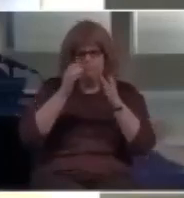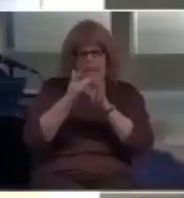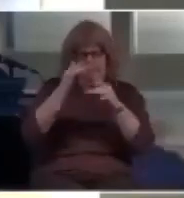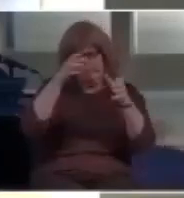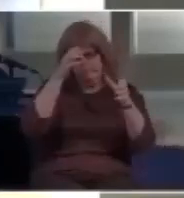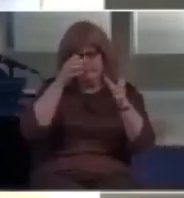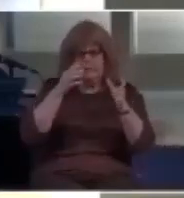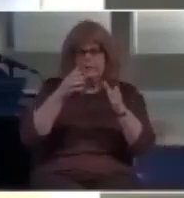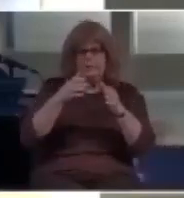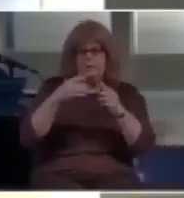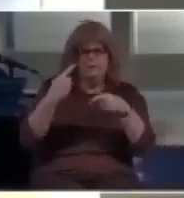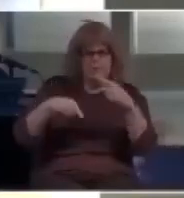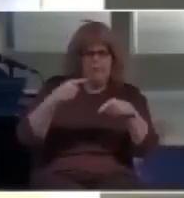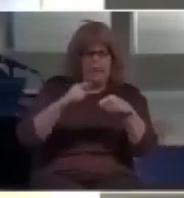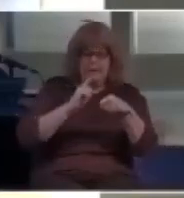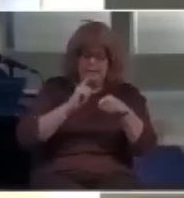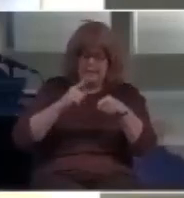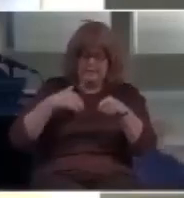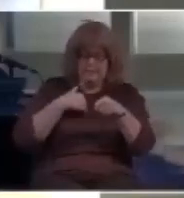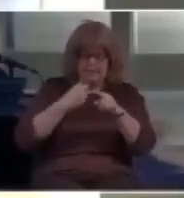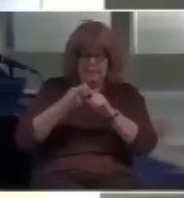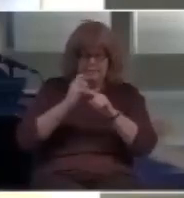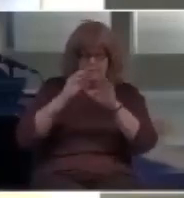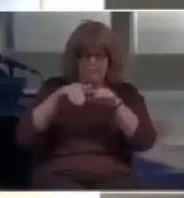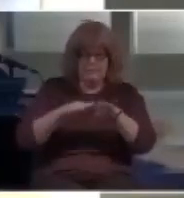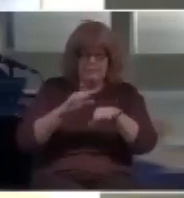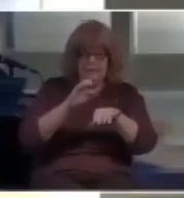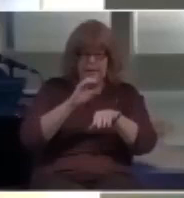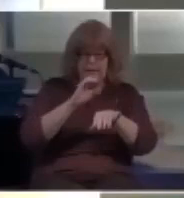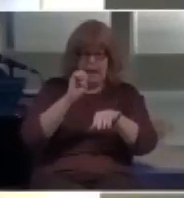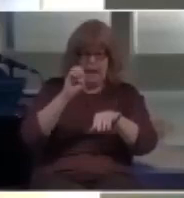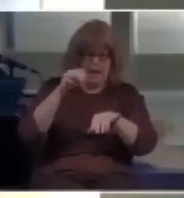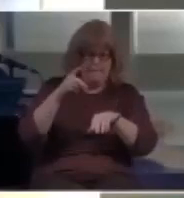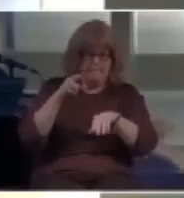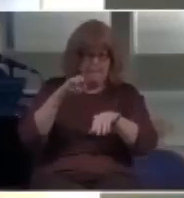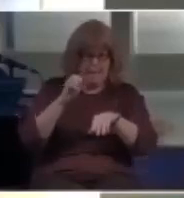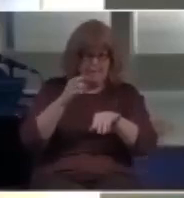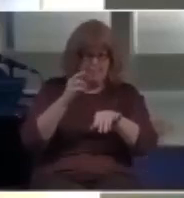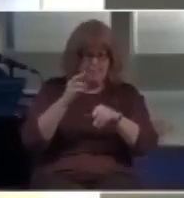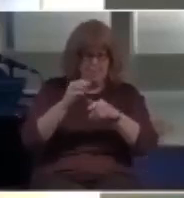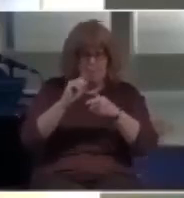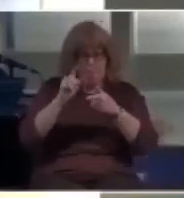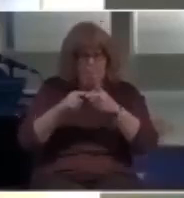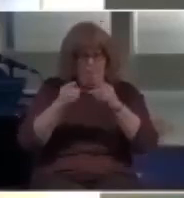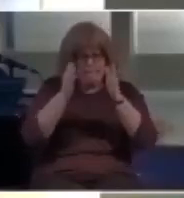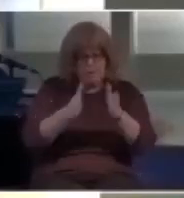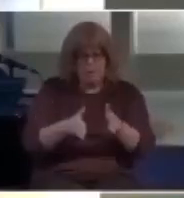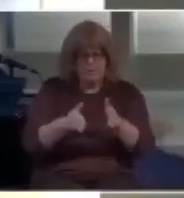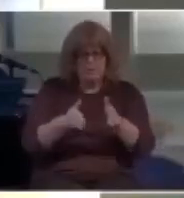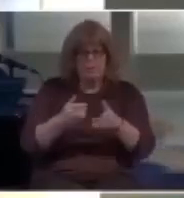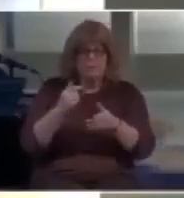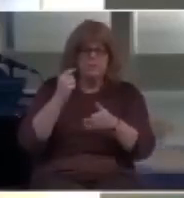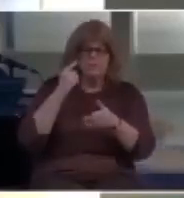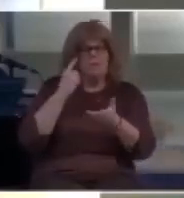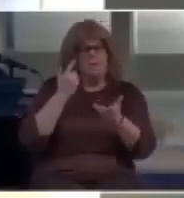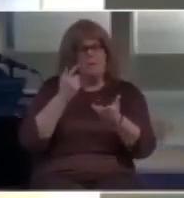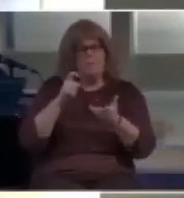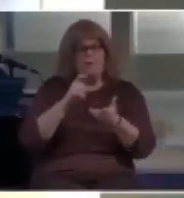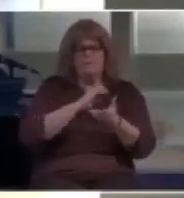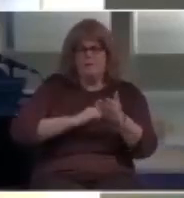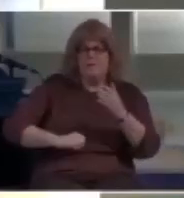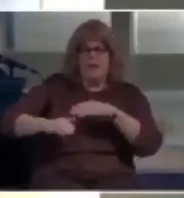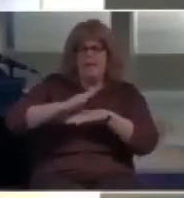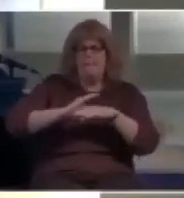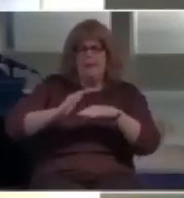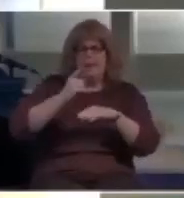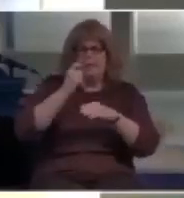the sea an empire or a person? And you think, well, he's an empire, because if you look at verses